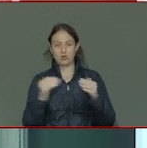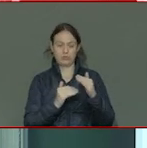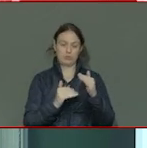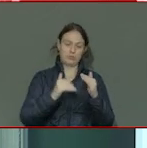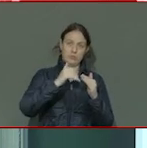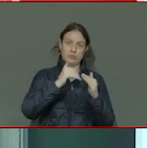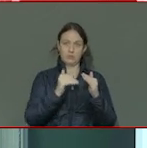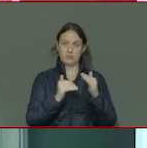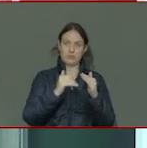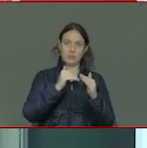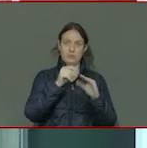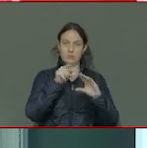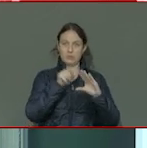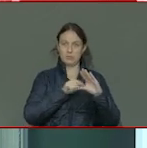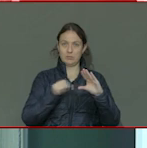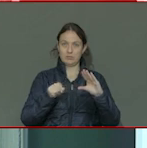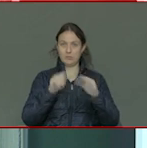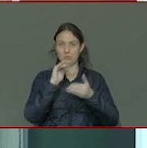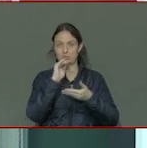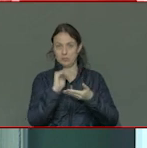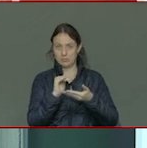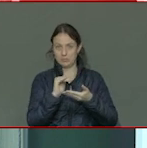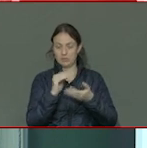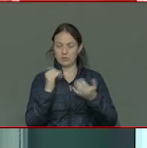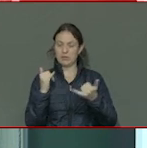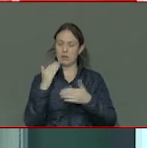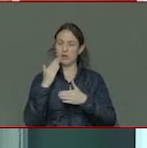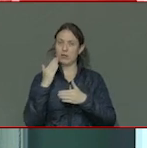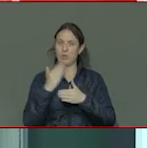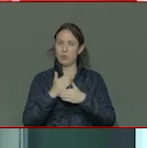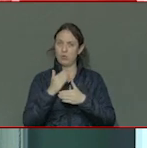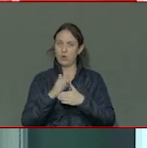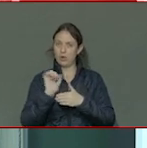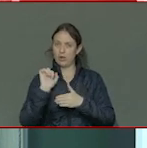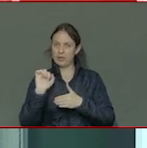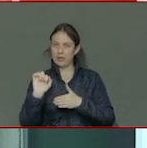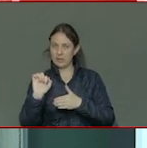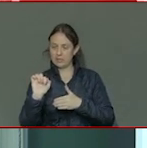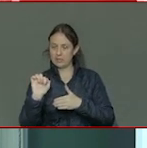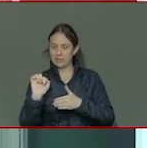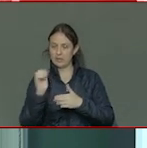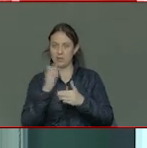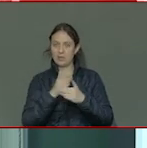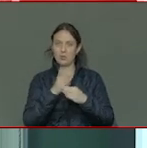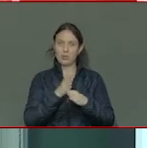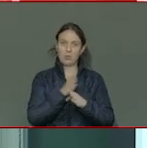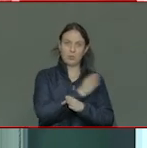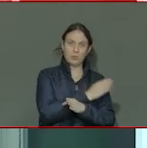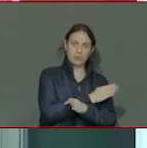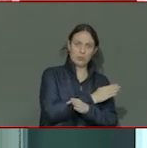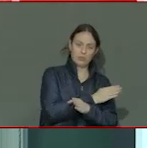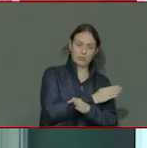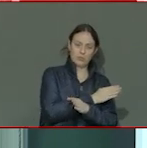How does the work done by the worker now compare to the work done by the worker in question